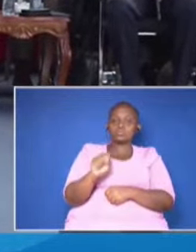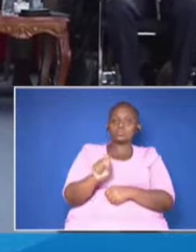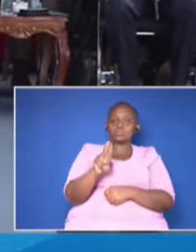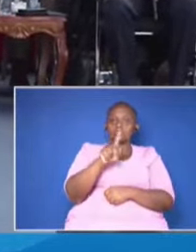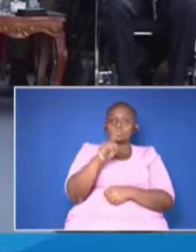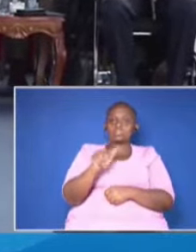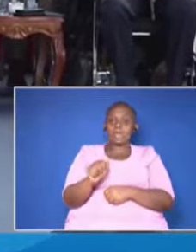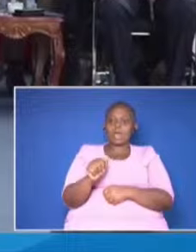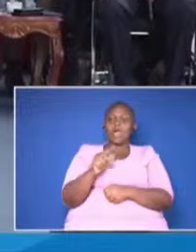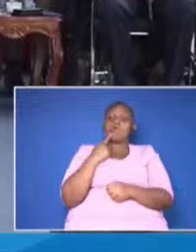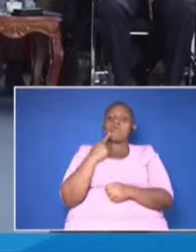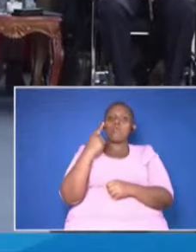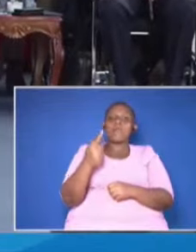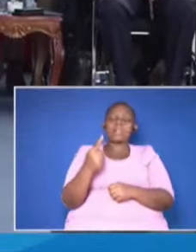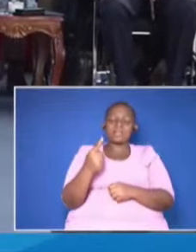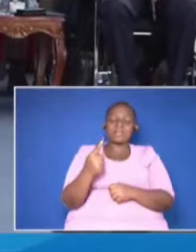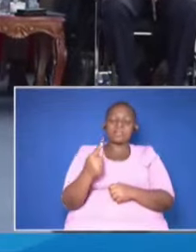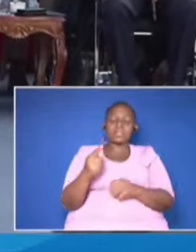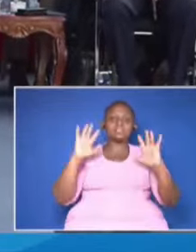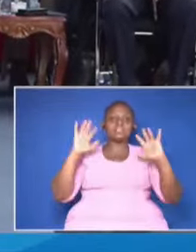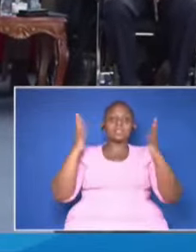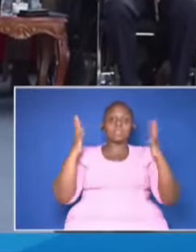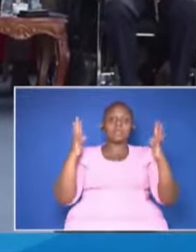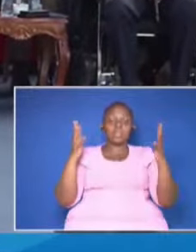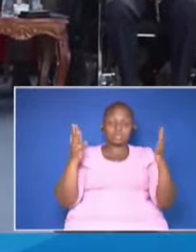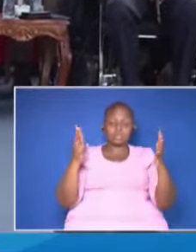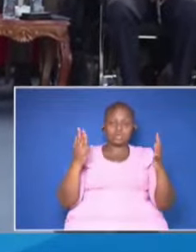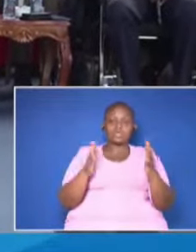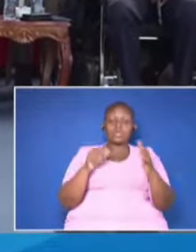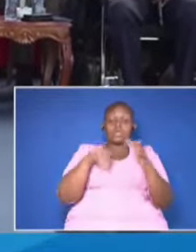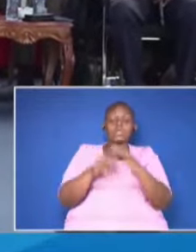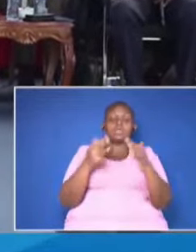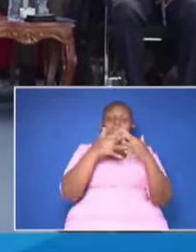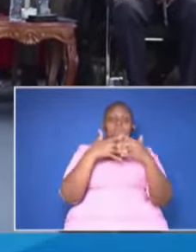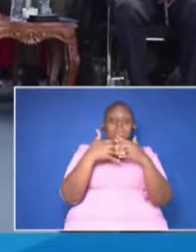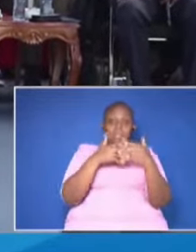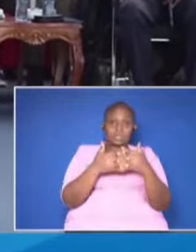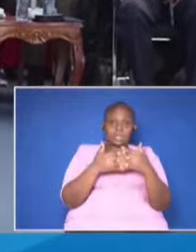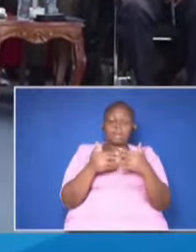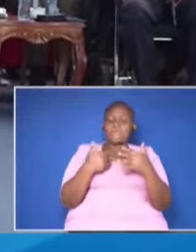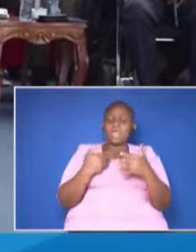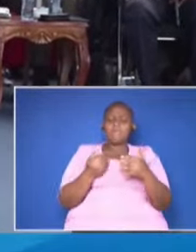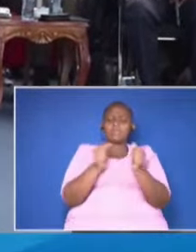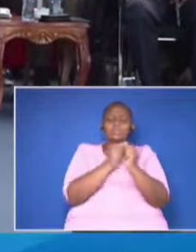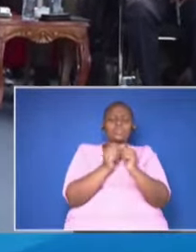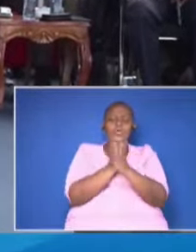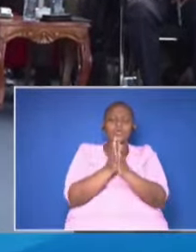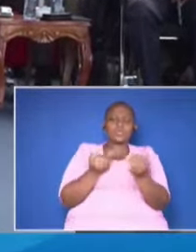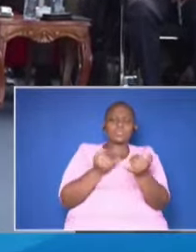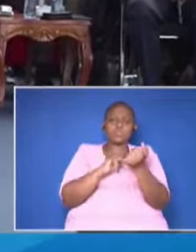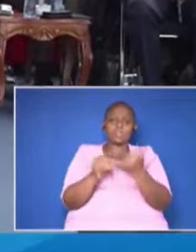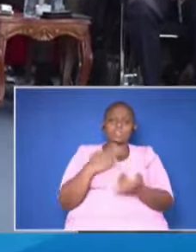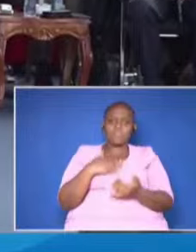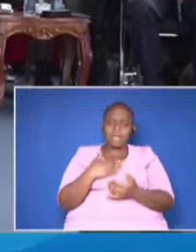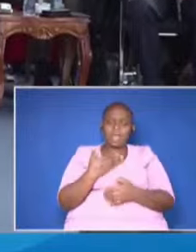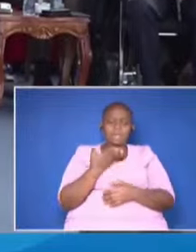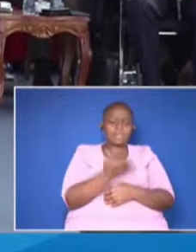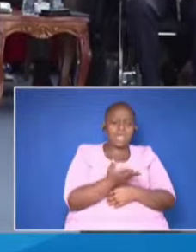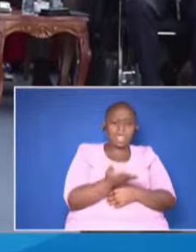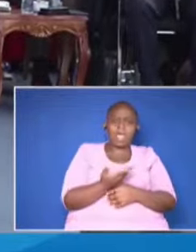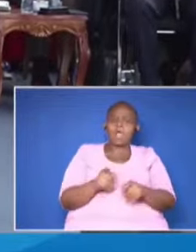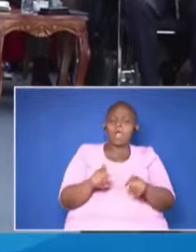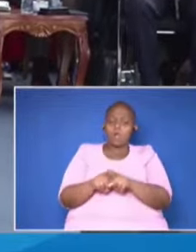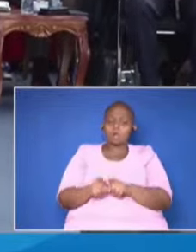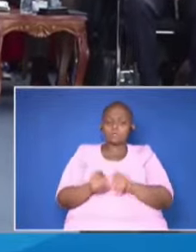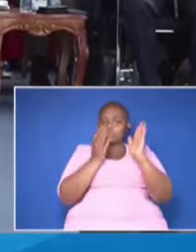of Revival in the US and I was there with my wife and I was there with Reverend